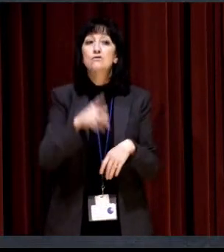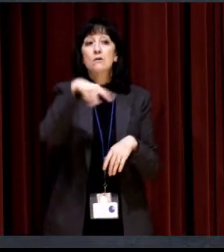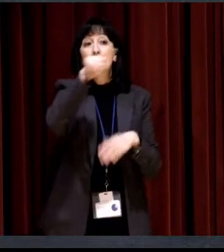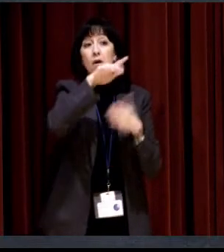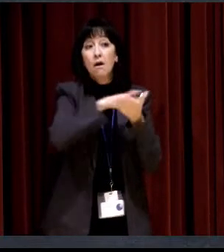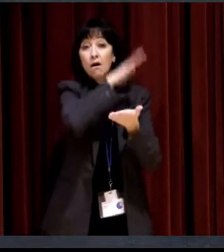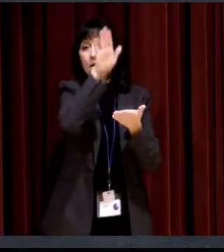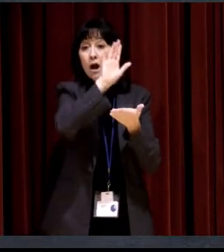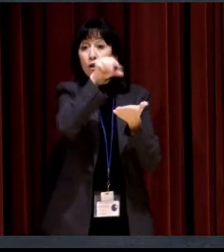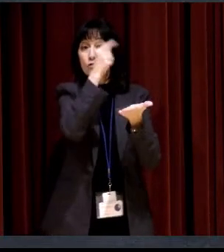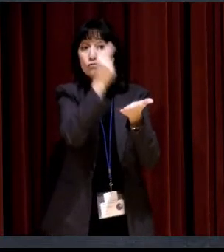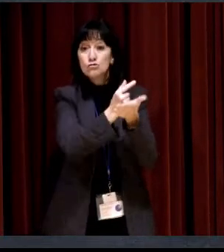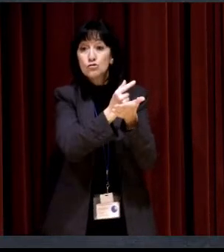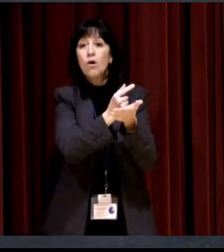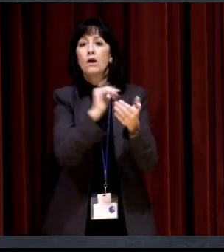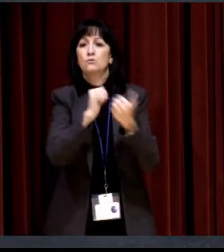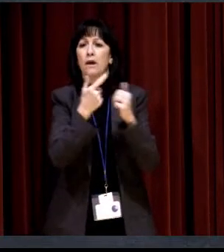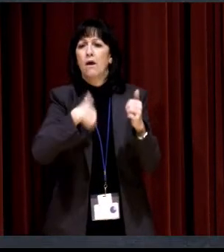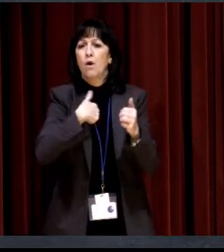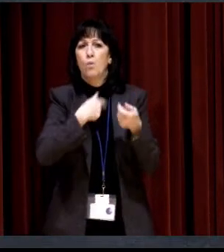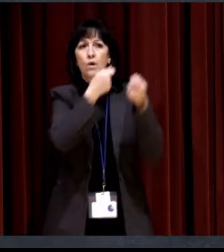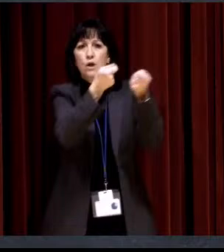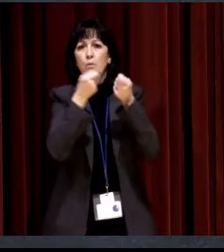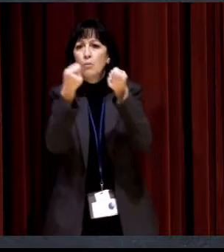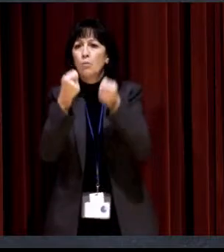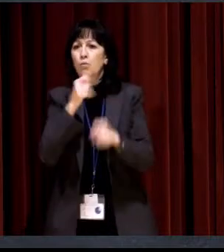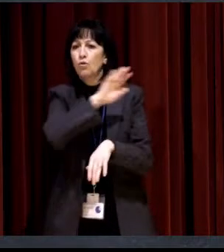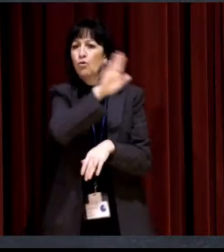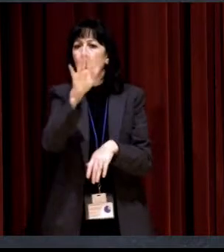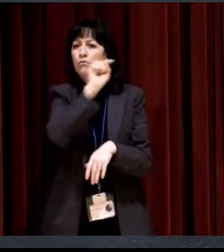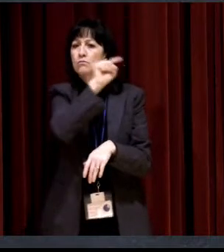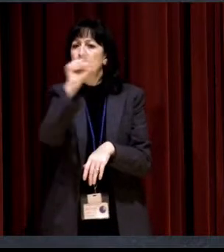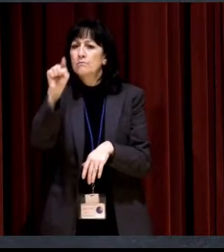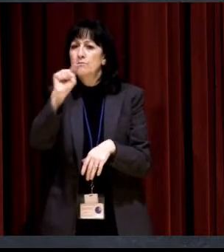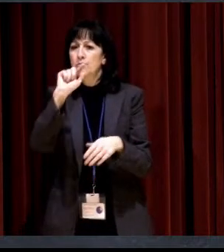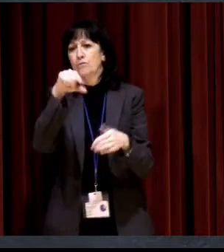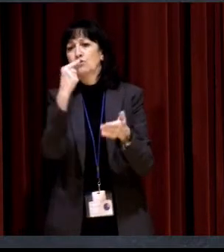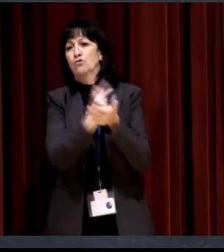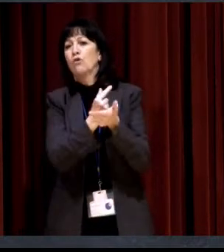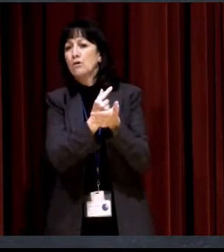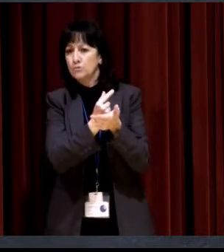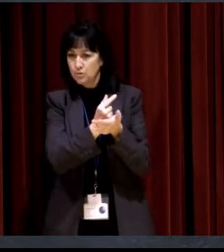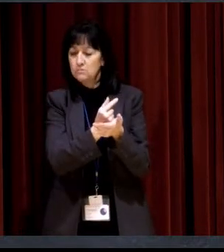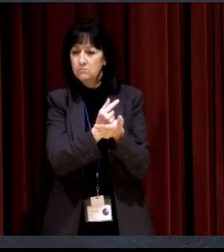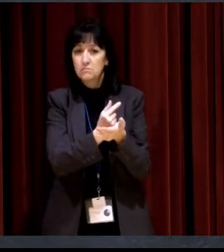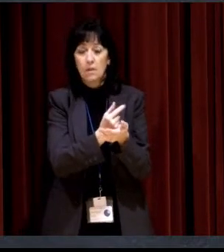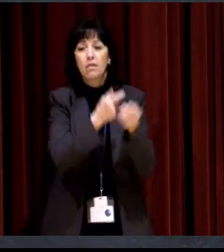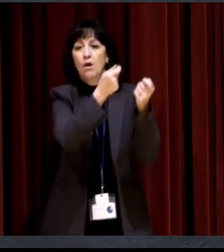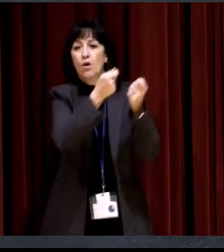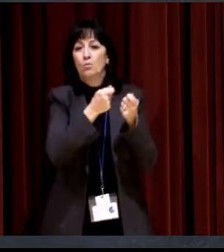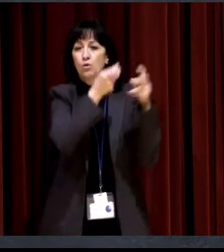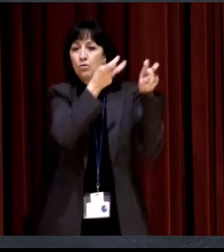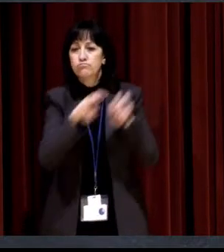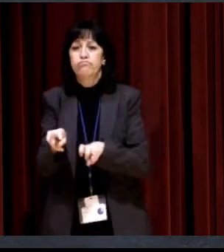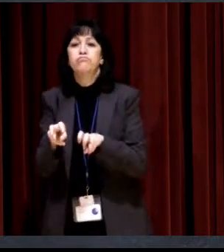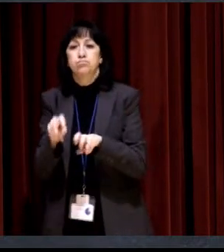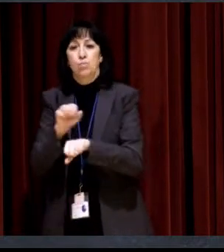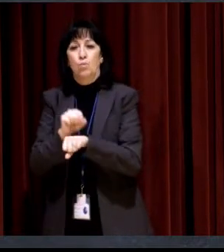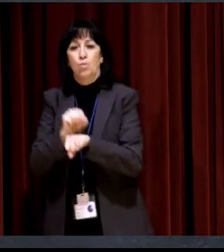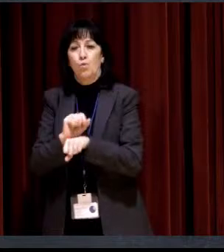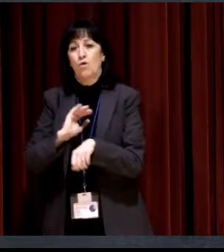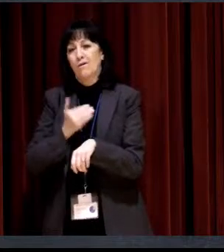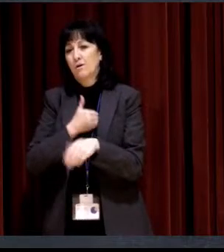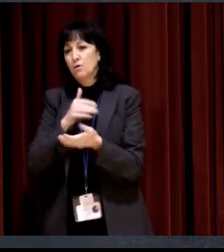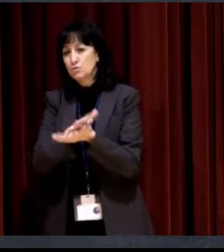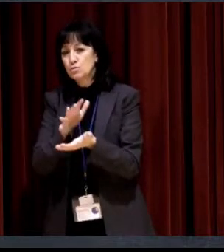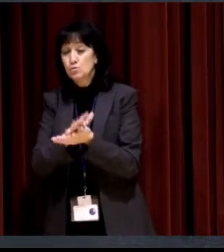support professionals and develop a pipeline so that those folks get a path into teaching. So those are a few things we've talked about, but again, I would certainly want to lean on